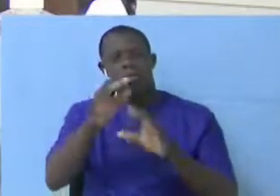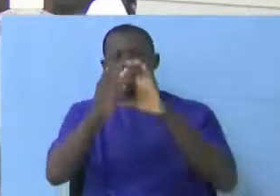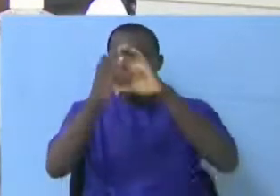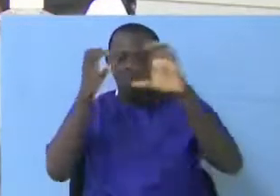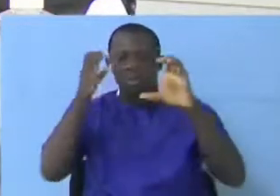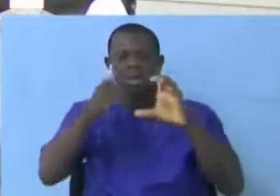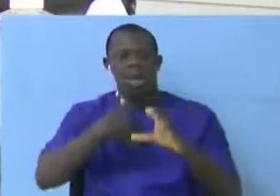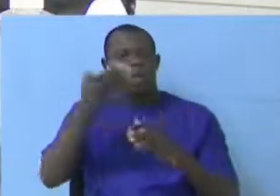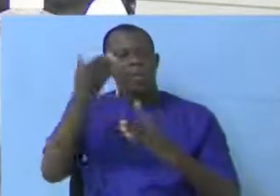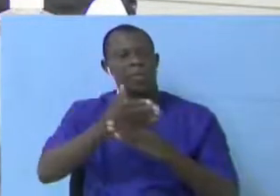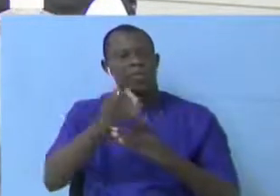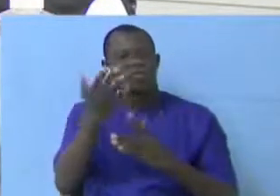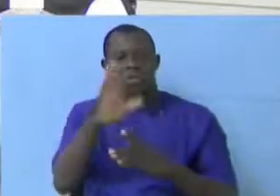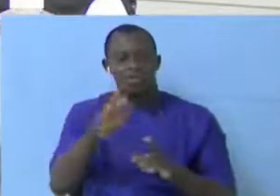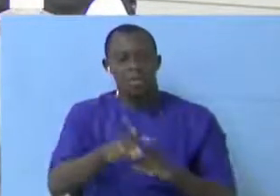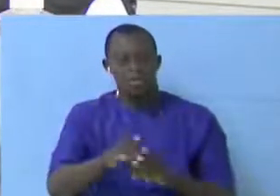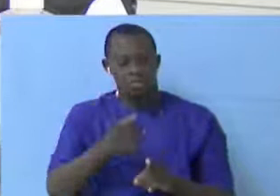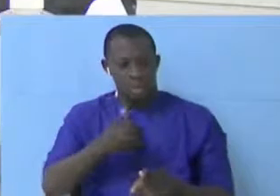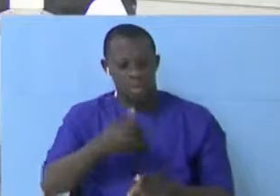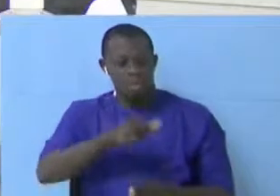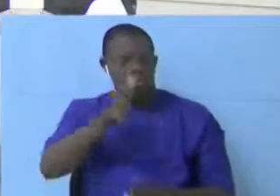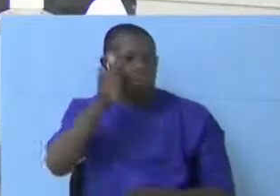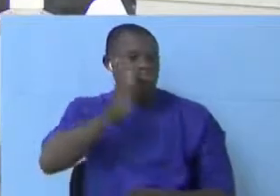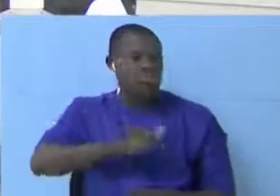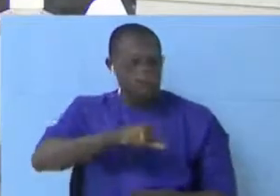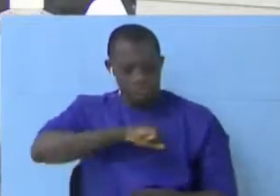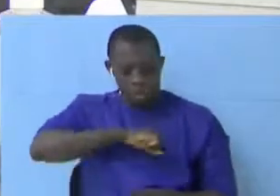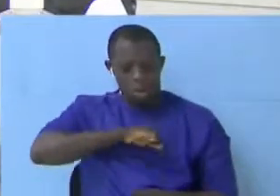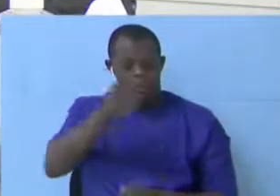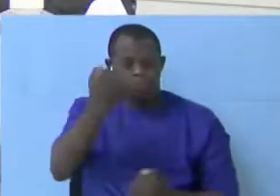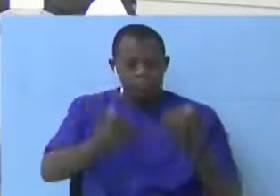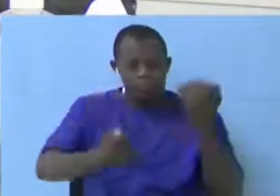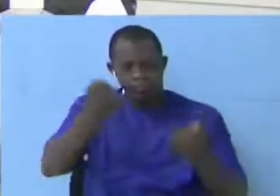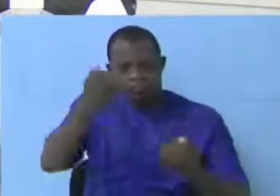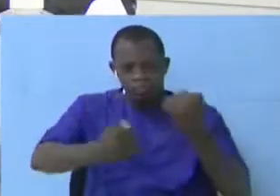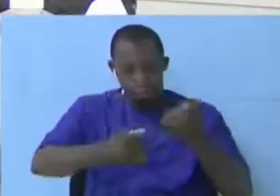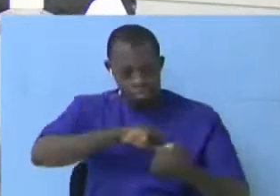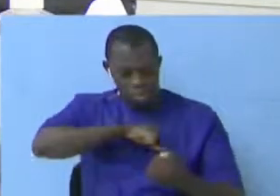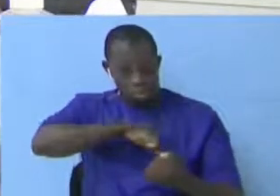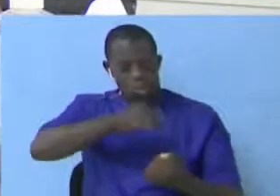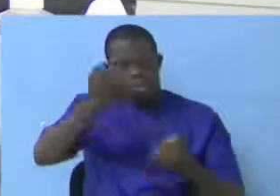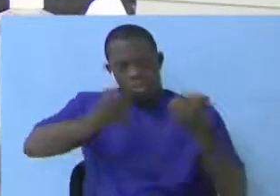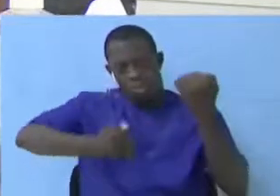And I believe I must have driven my car because my car was there.